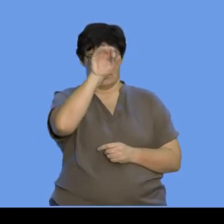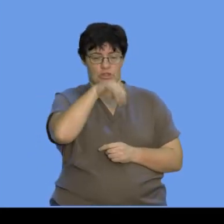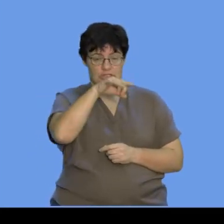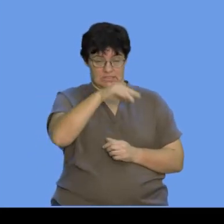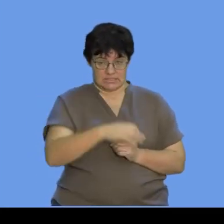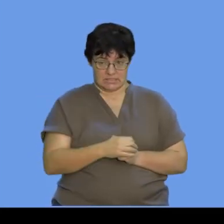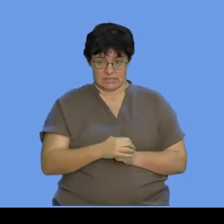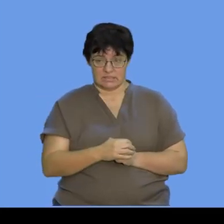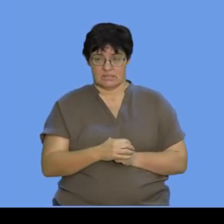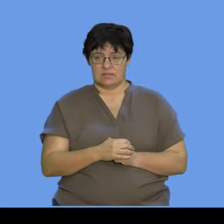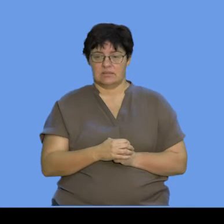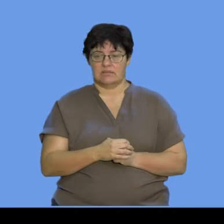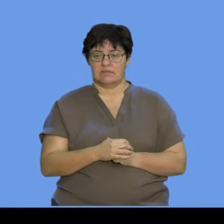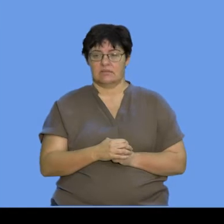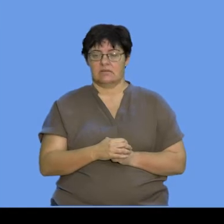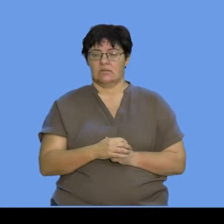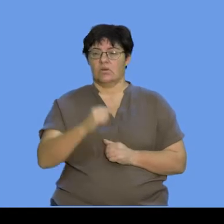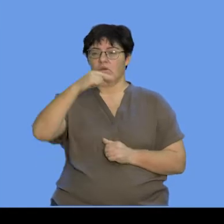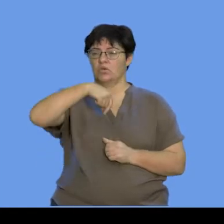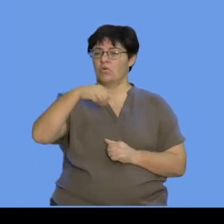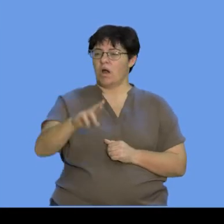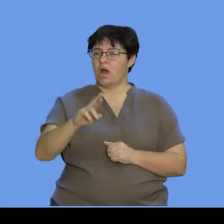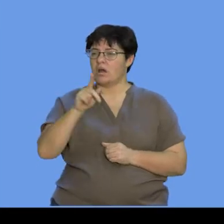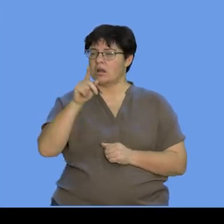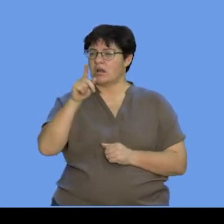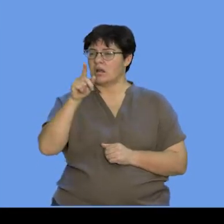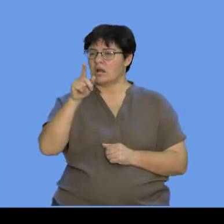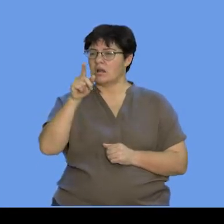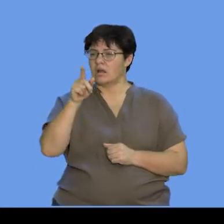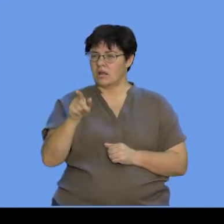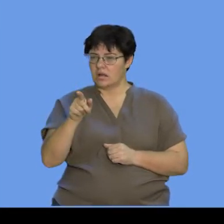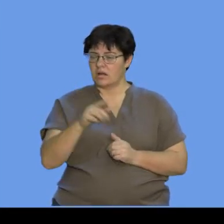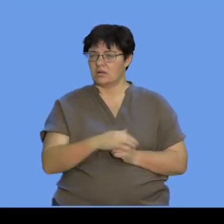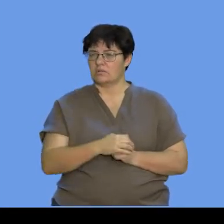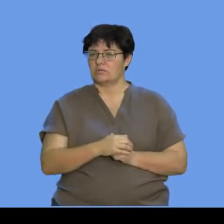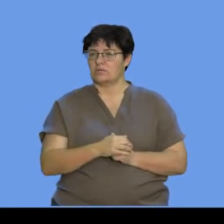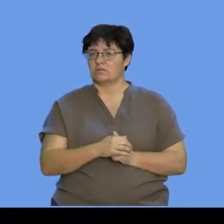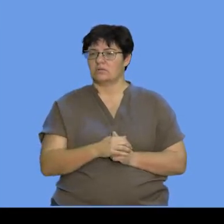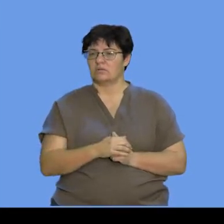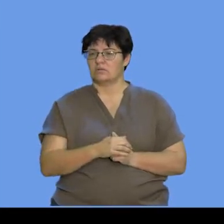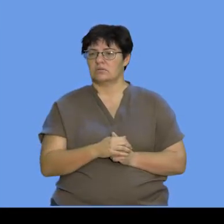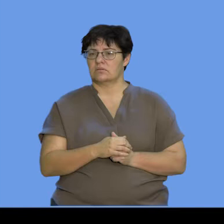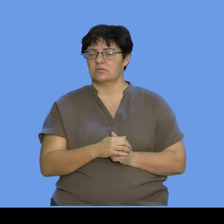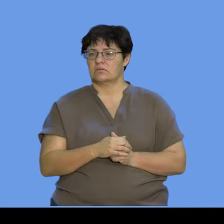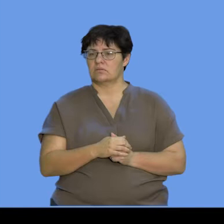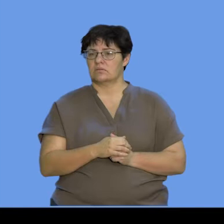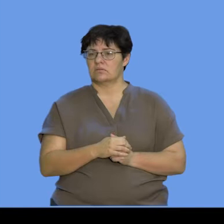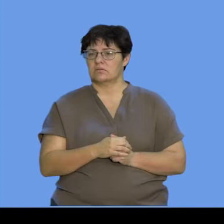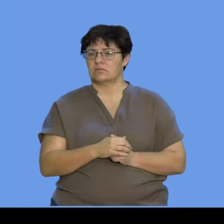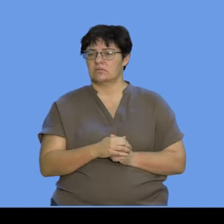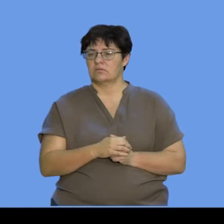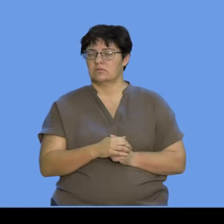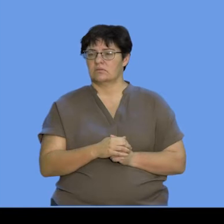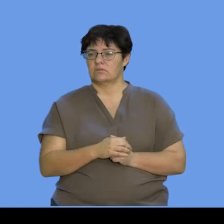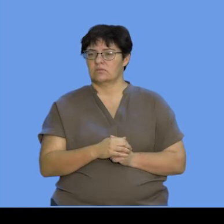root of 13x over QR, we were given